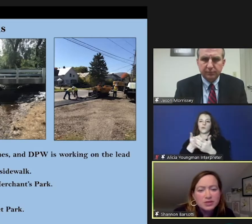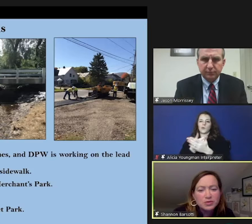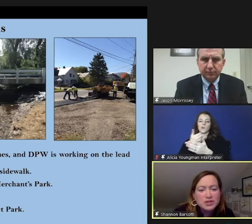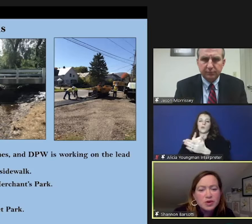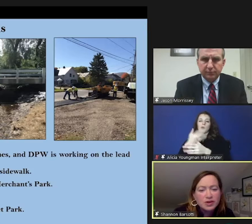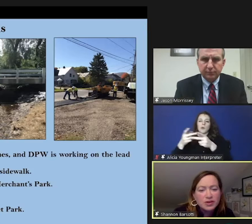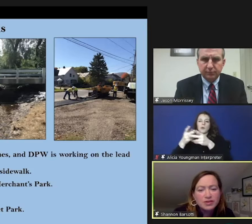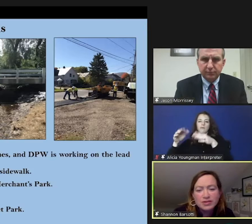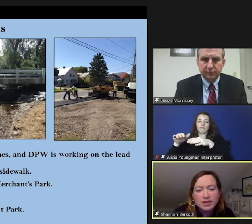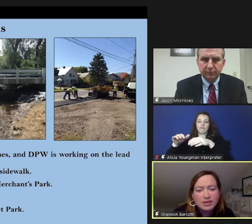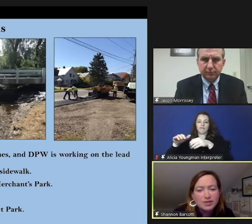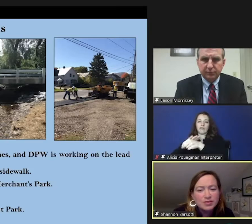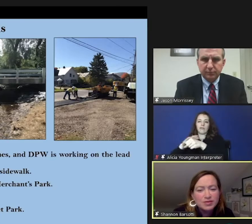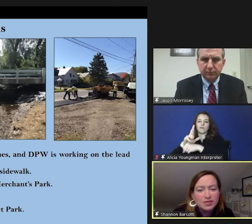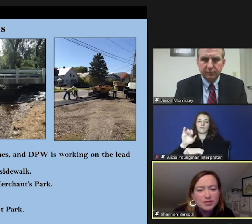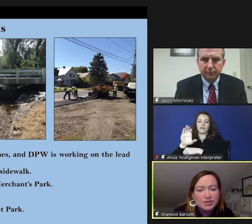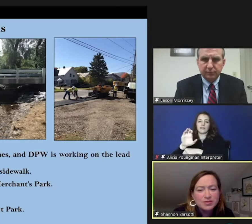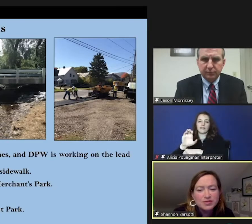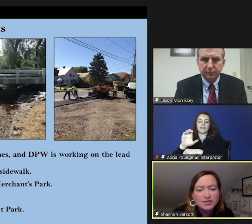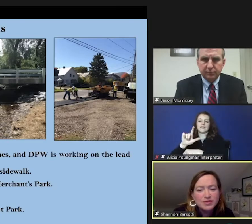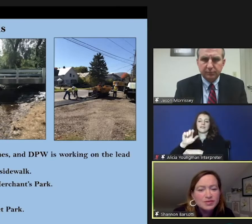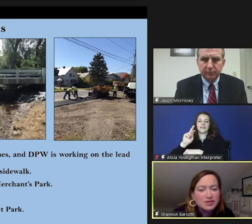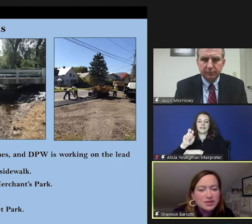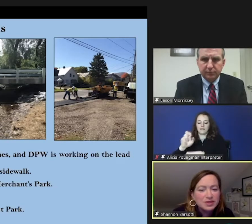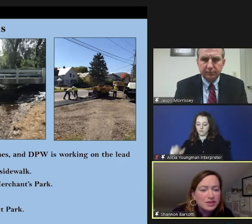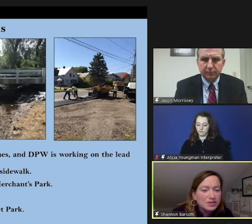to complete the wastewater